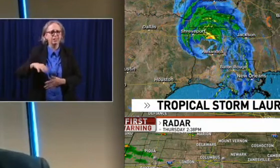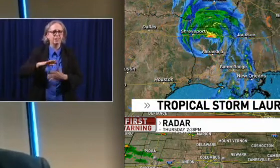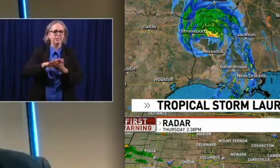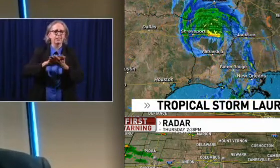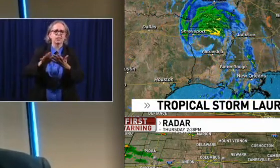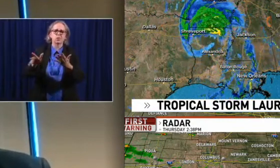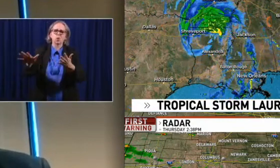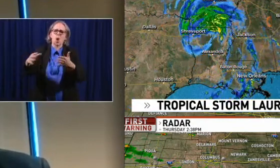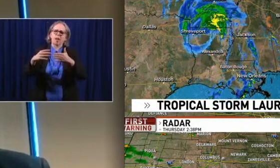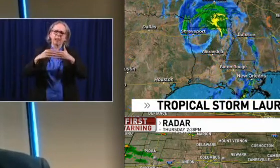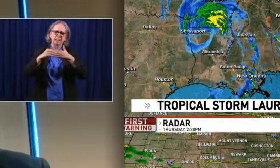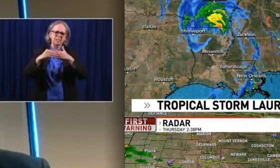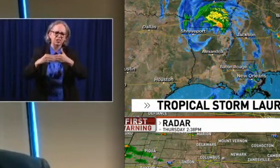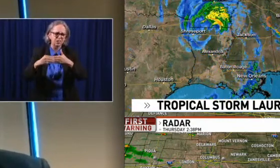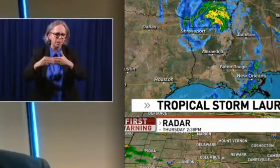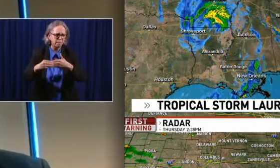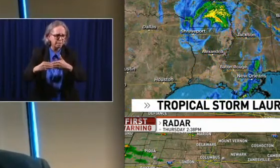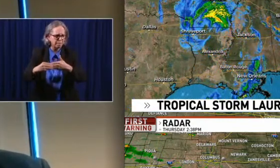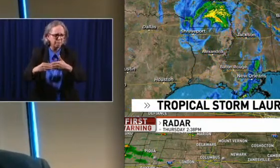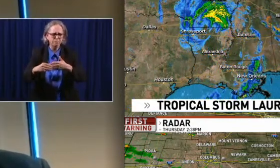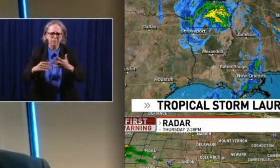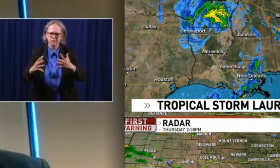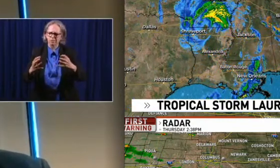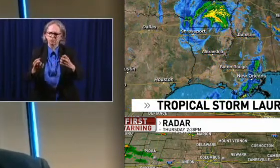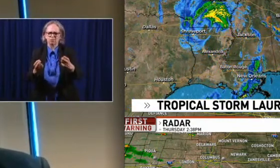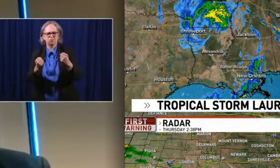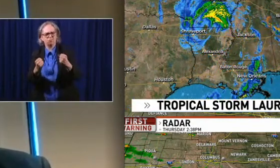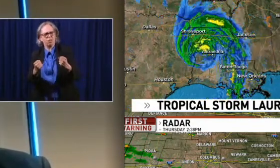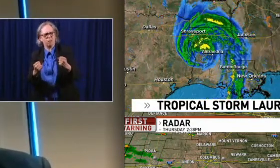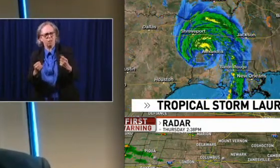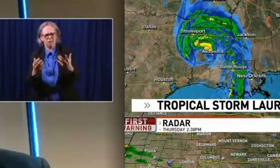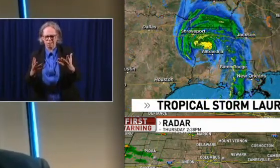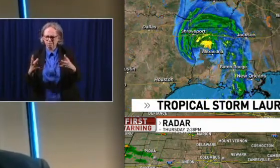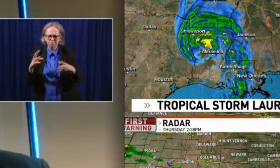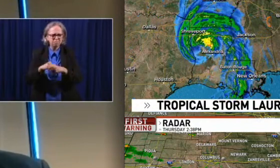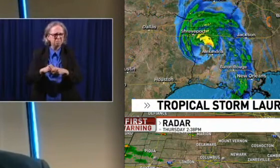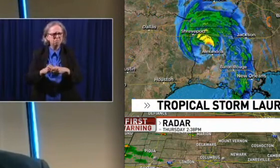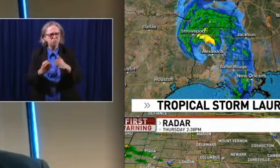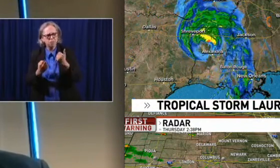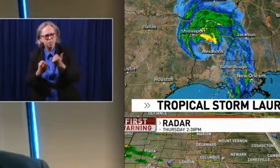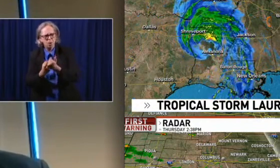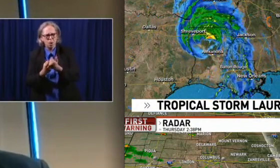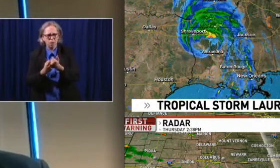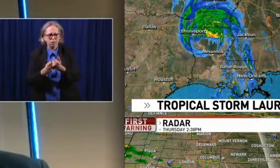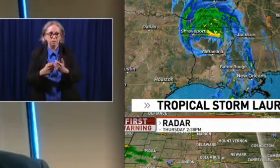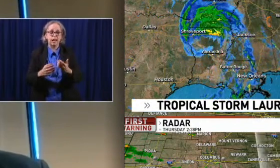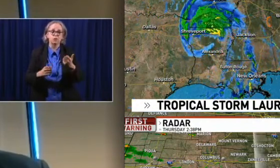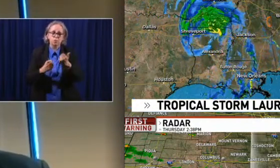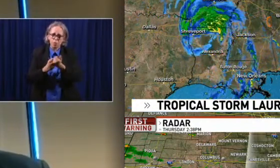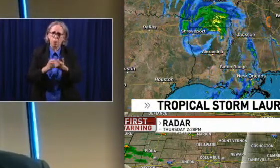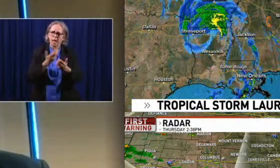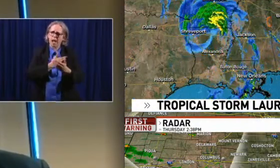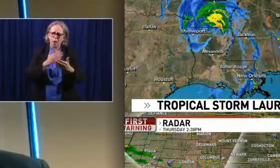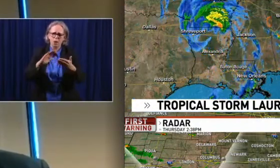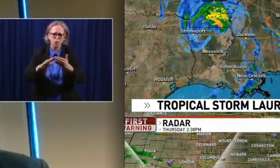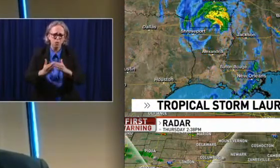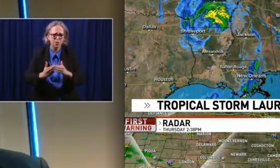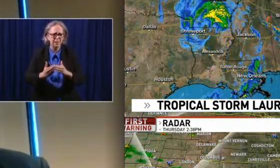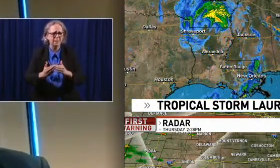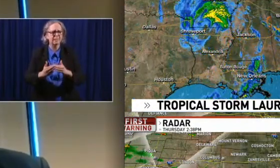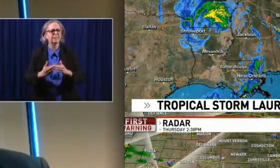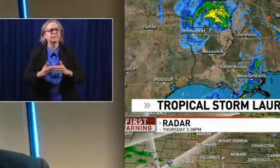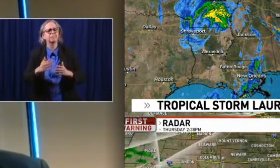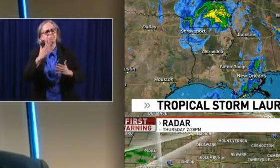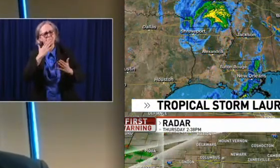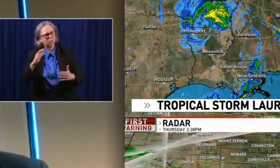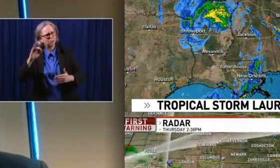leadership through this crisis and supporting community colleges without fail. It's been a tremendous opportunity, I